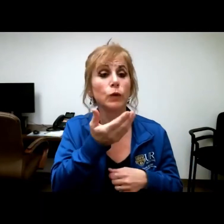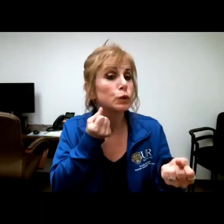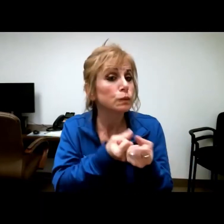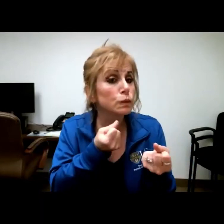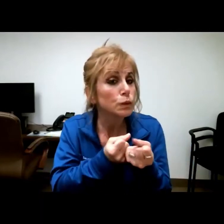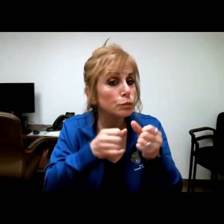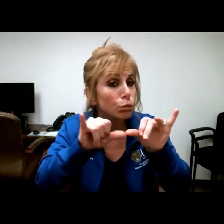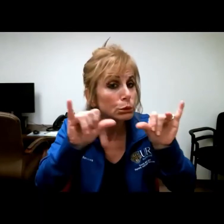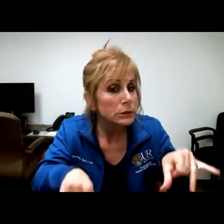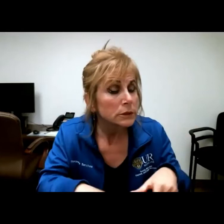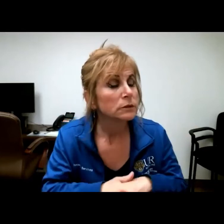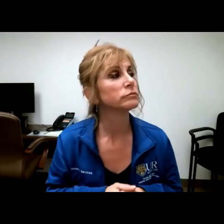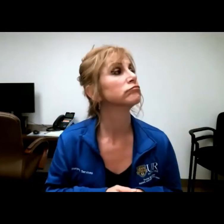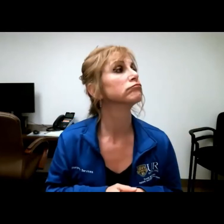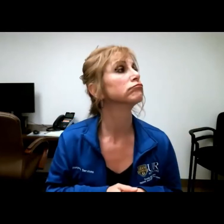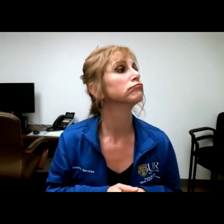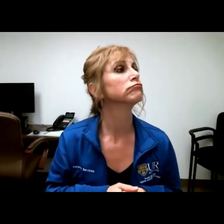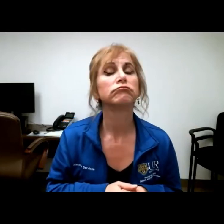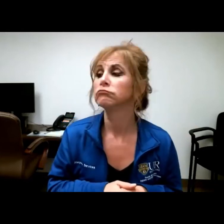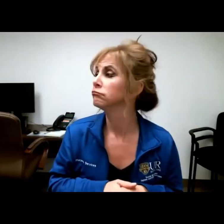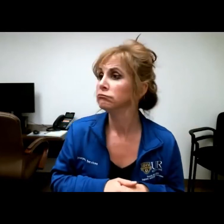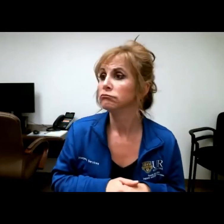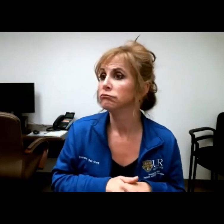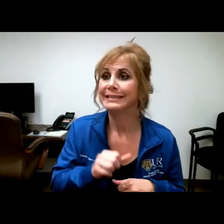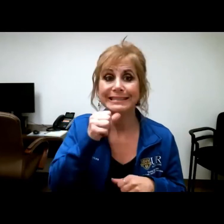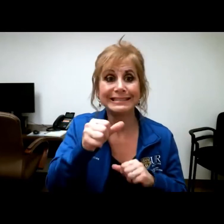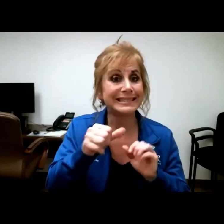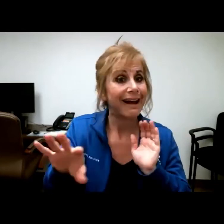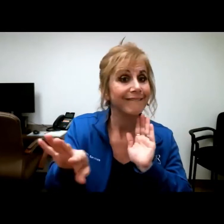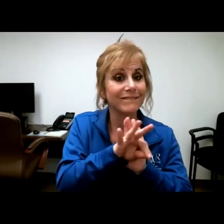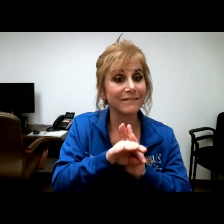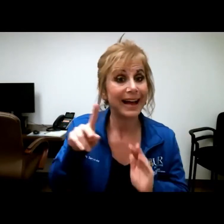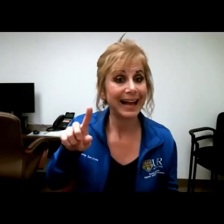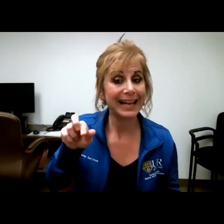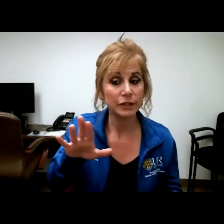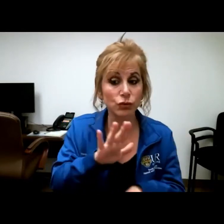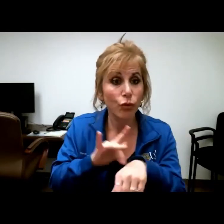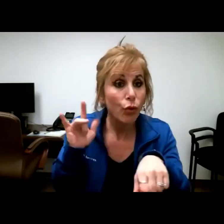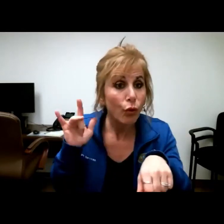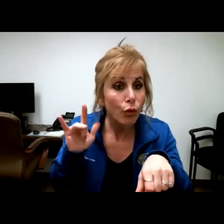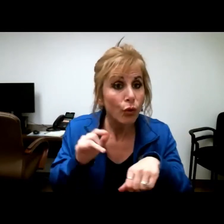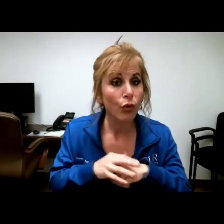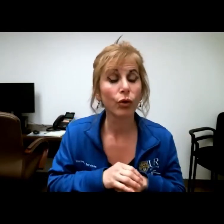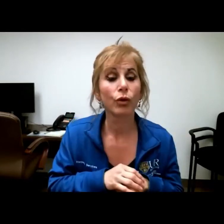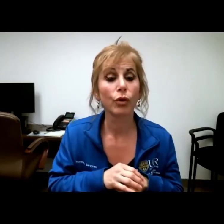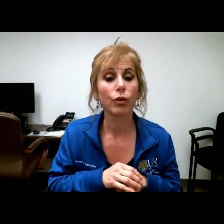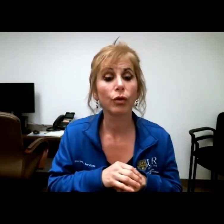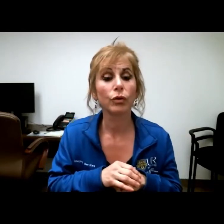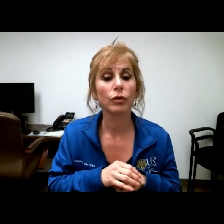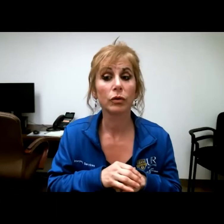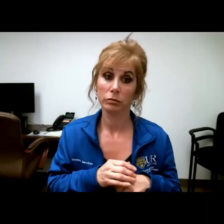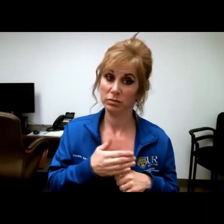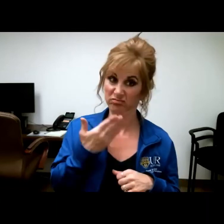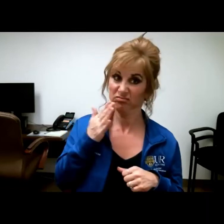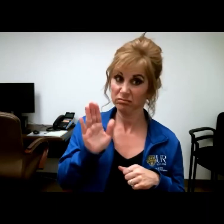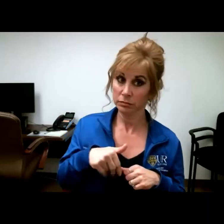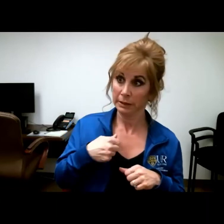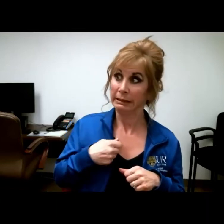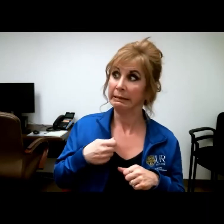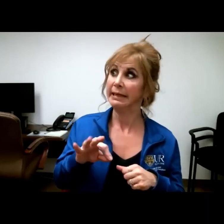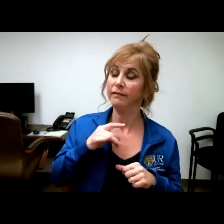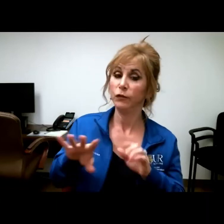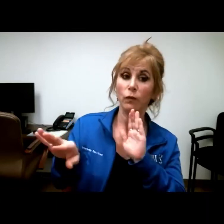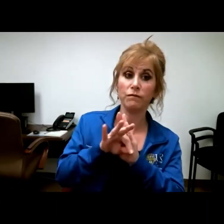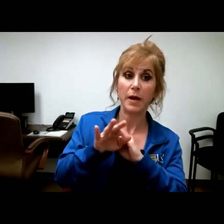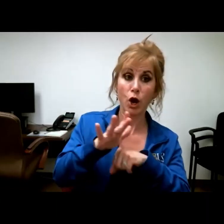to diagnose your cancer earlier. And we know that for the most part, the earlier to diagnose cancer, the